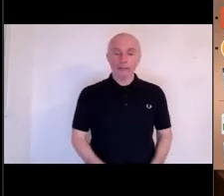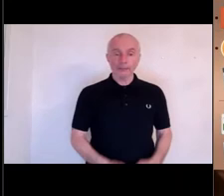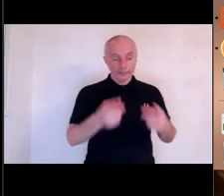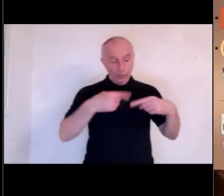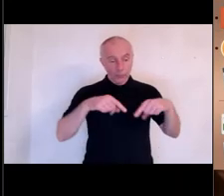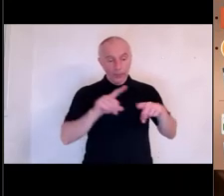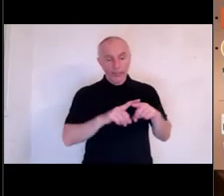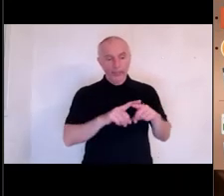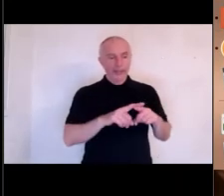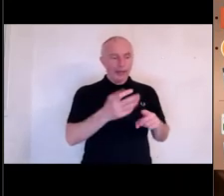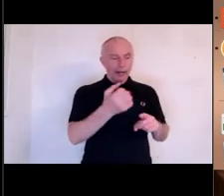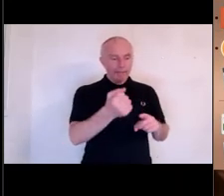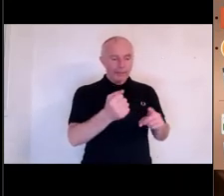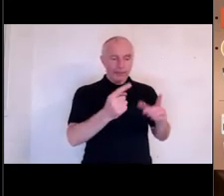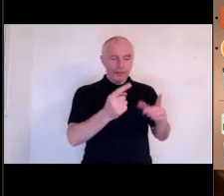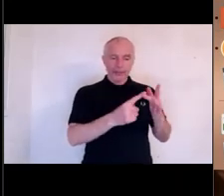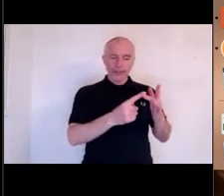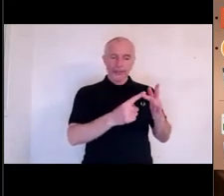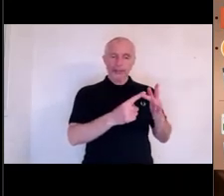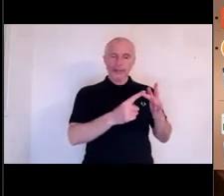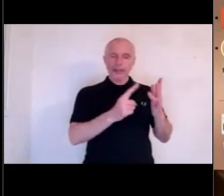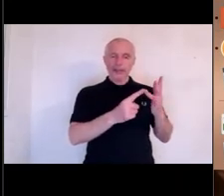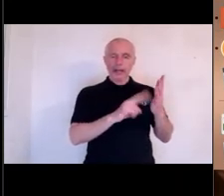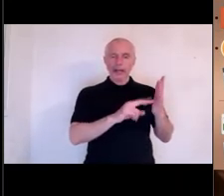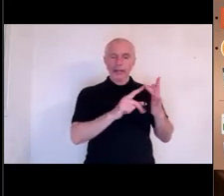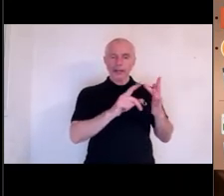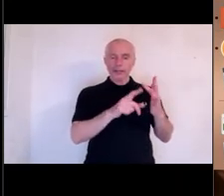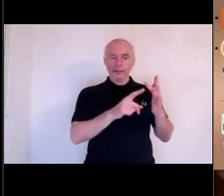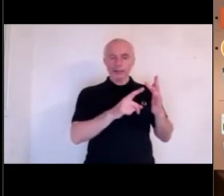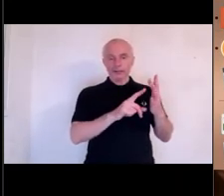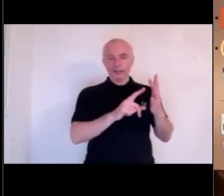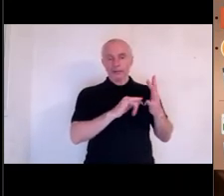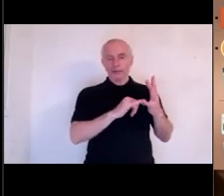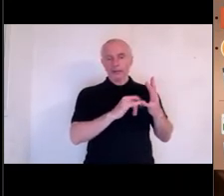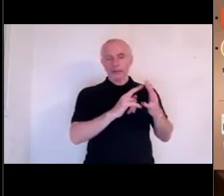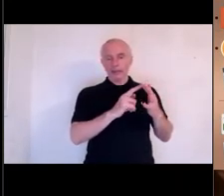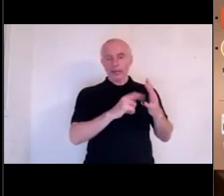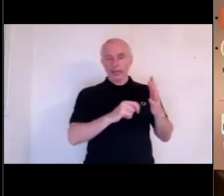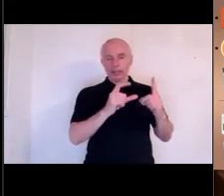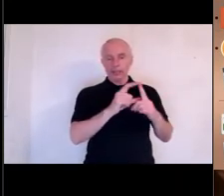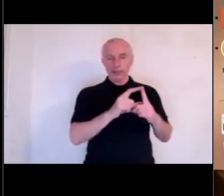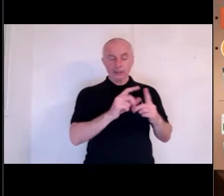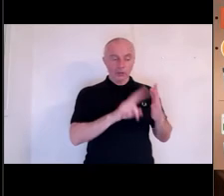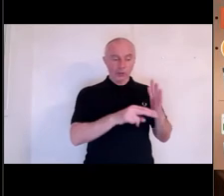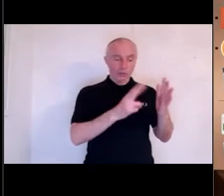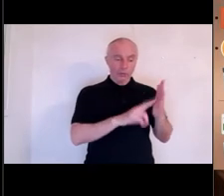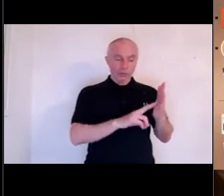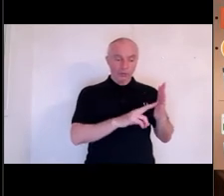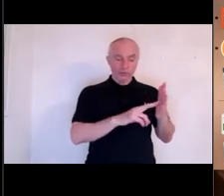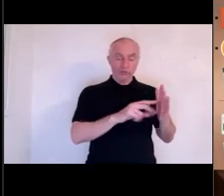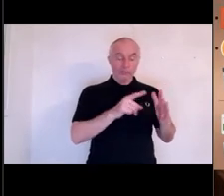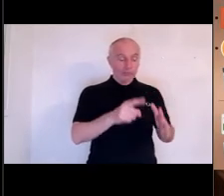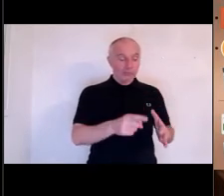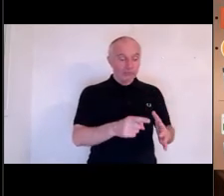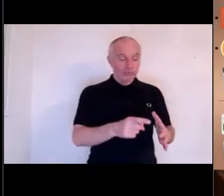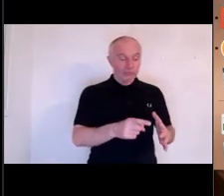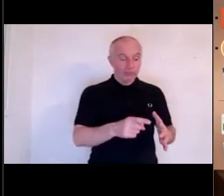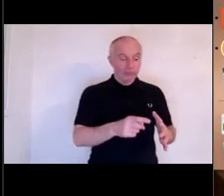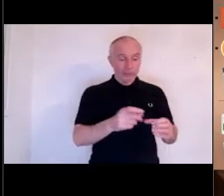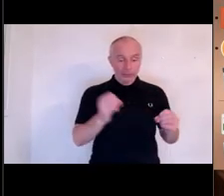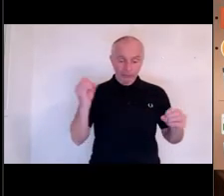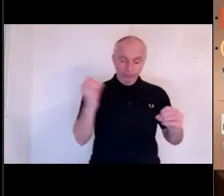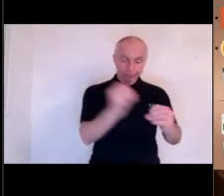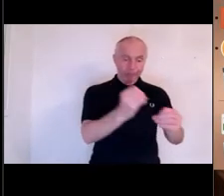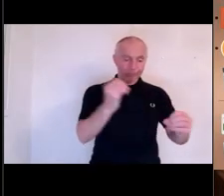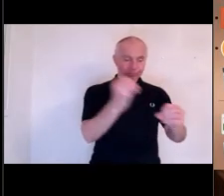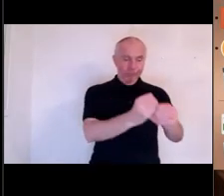ionized stream of deuterium ions, we accelerate those and we smash them into either a